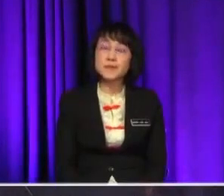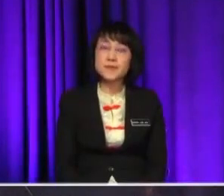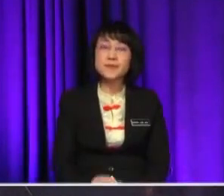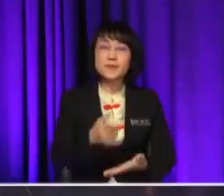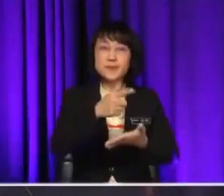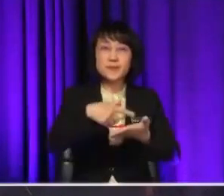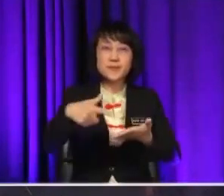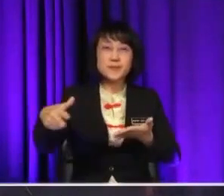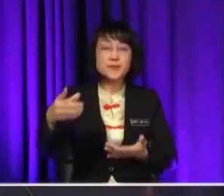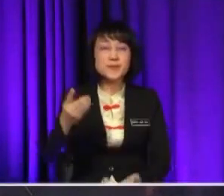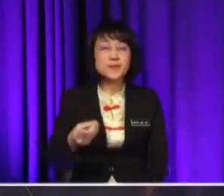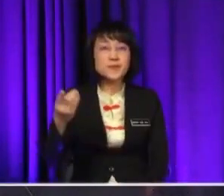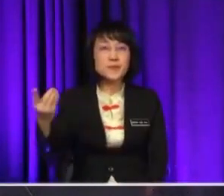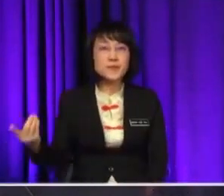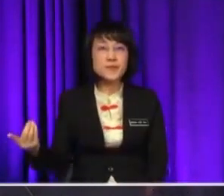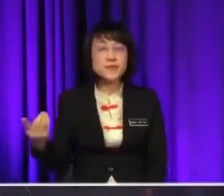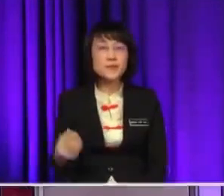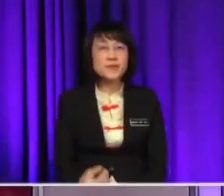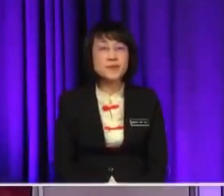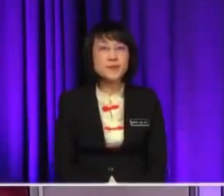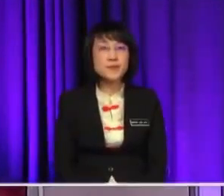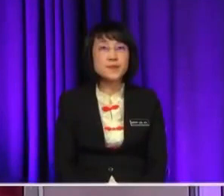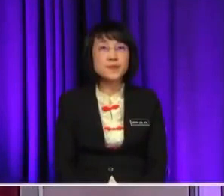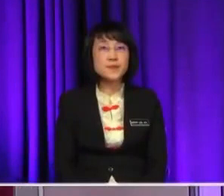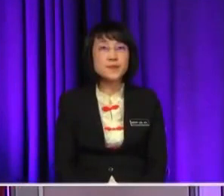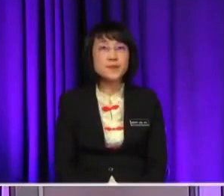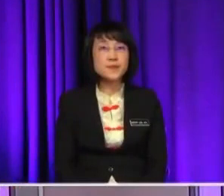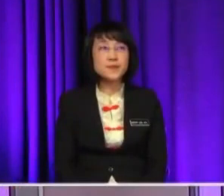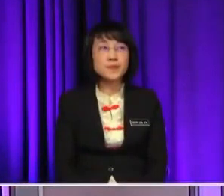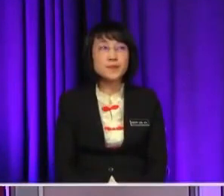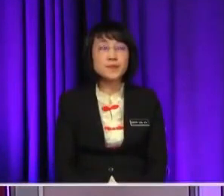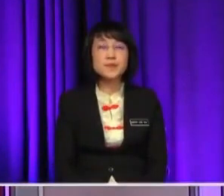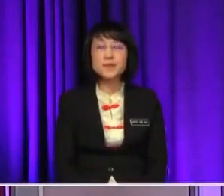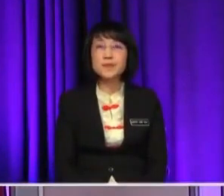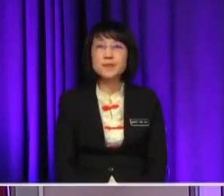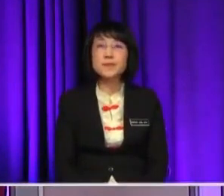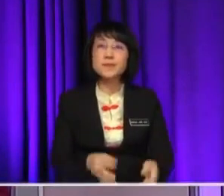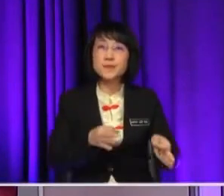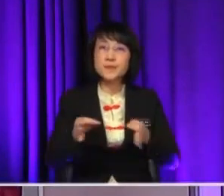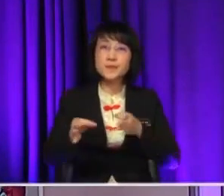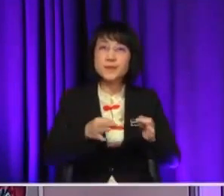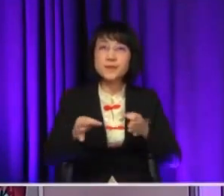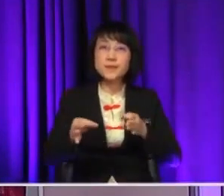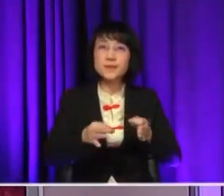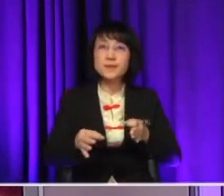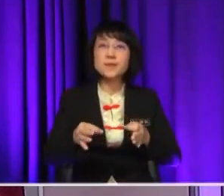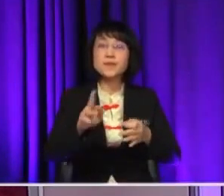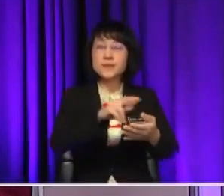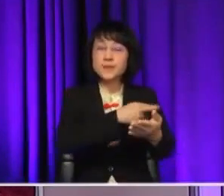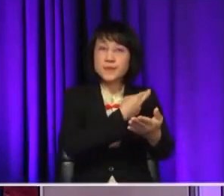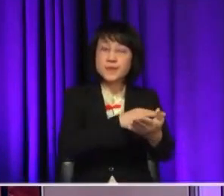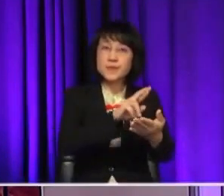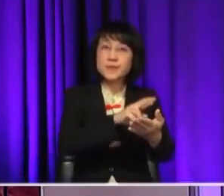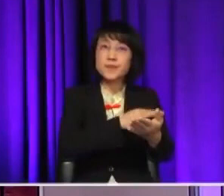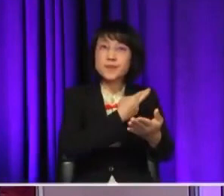it in depth in a bit, let me explain a bit more about the rhythm, word choices, sound effects. Okay.